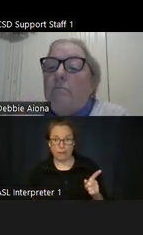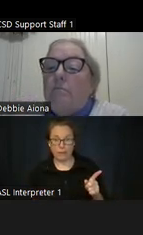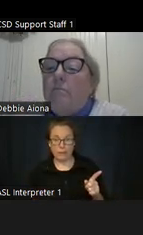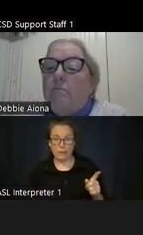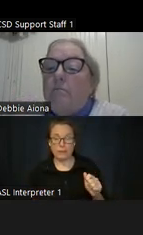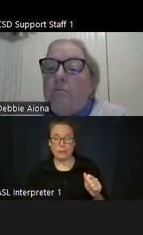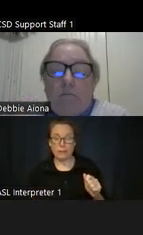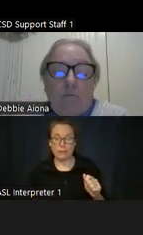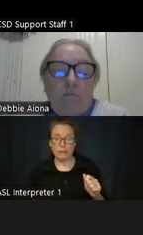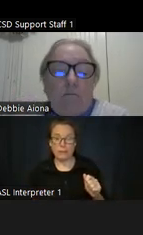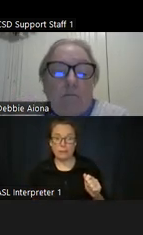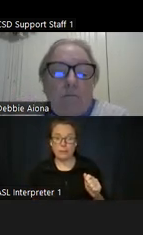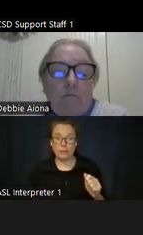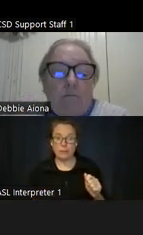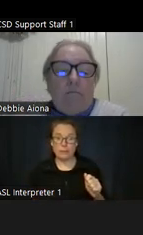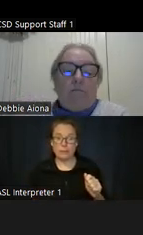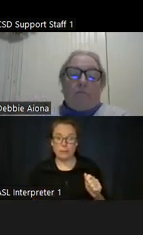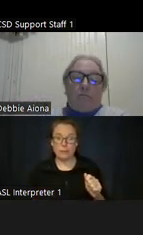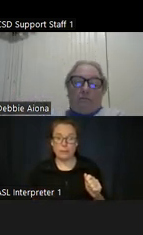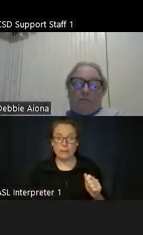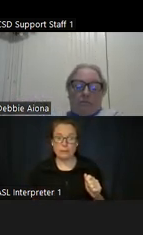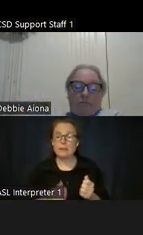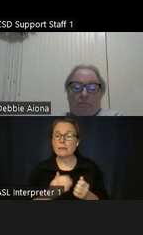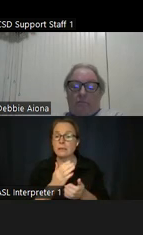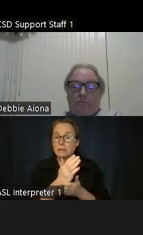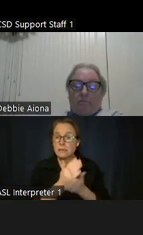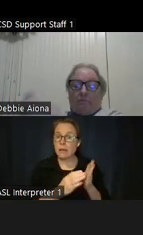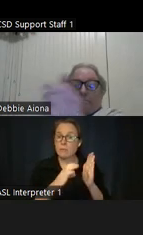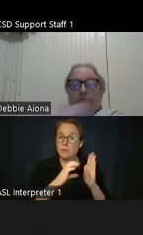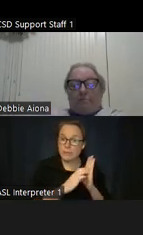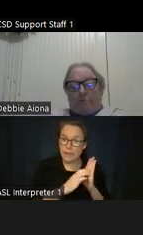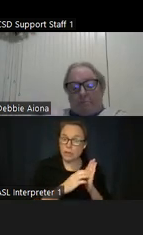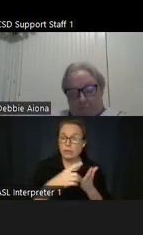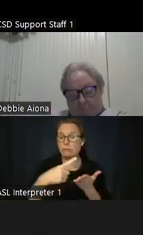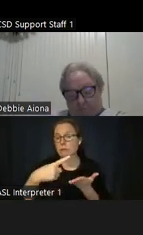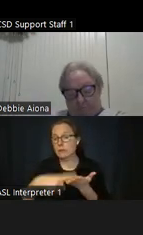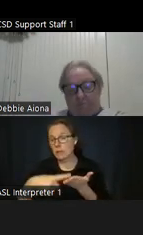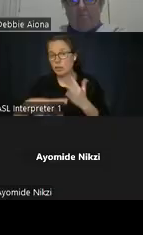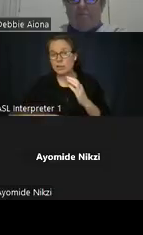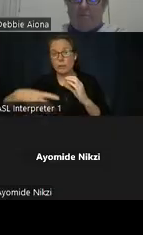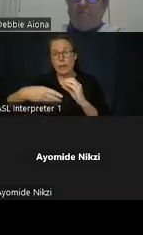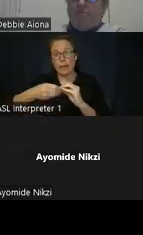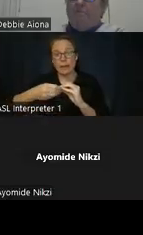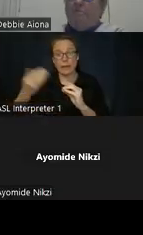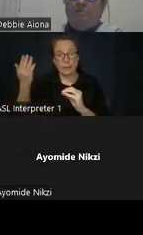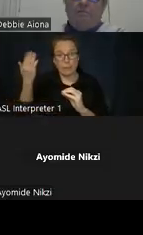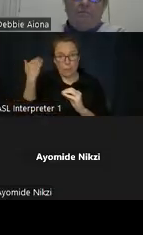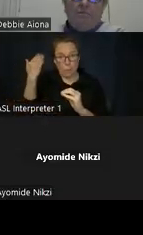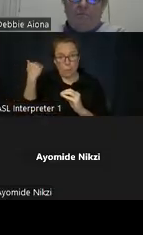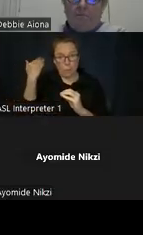there were some sections that were discussed and added in at previous times in the course of